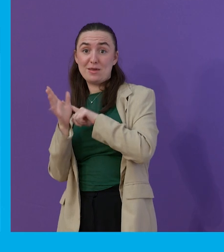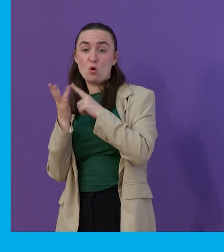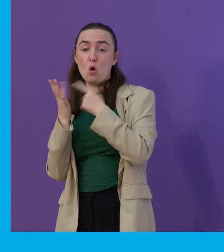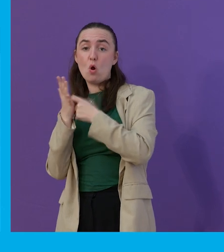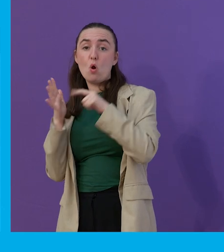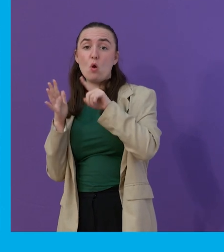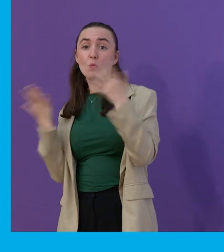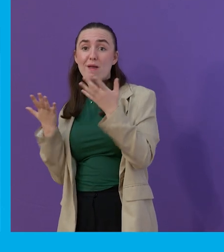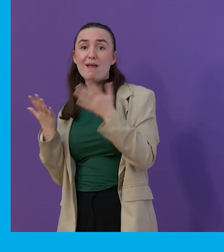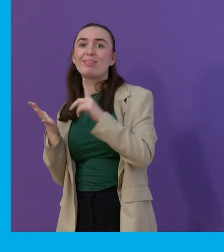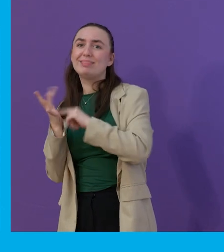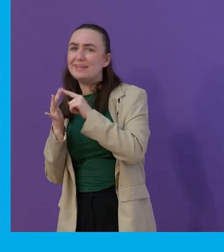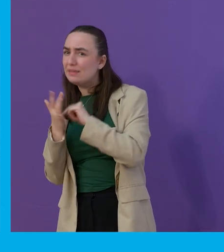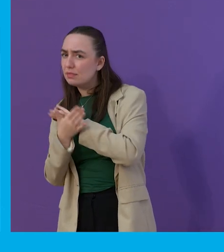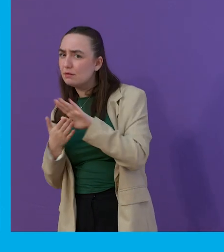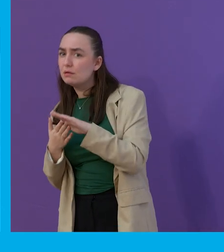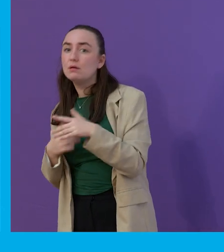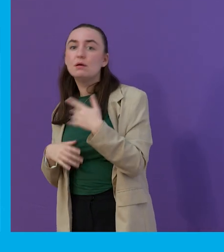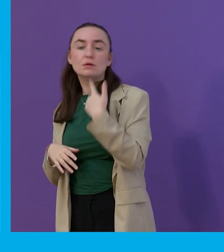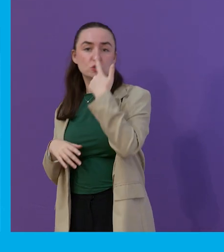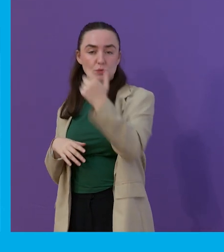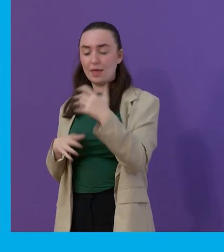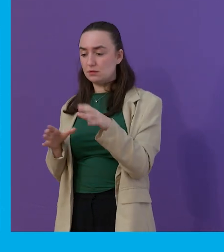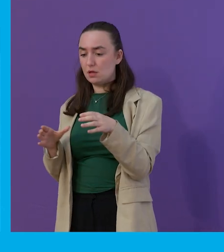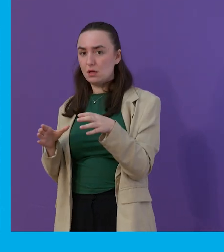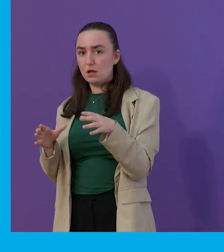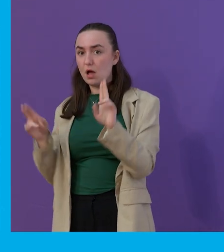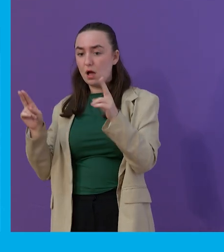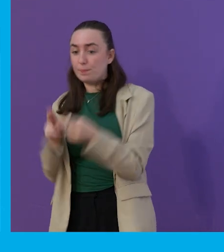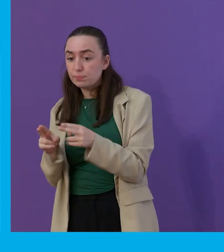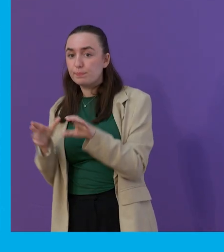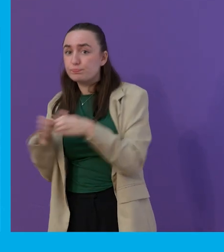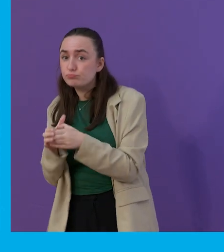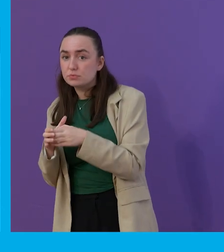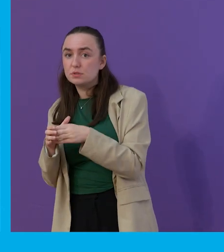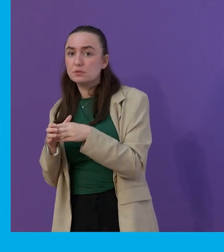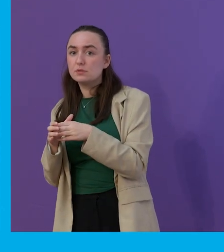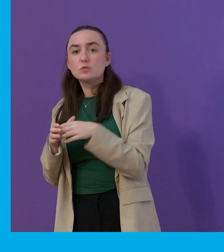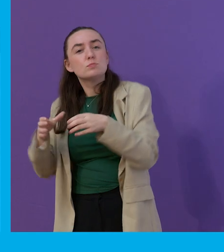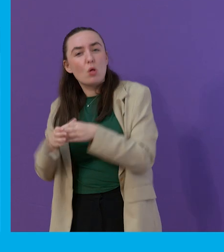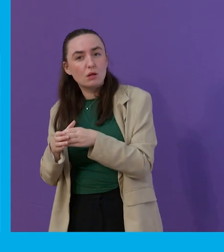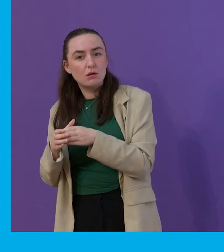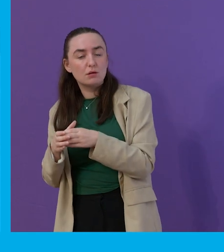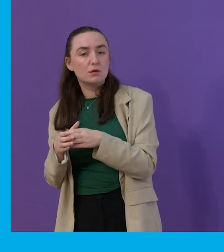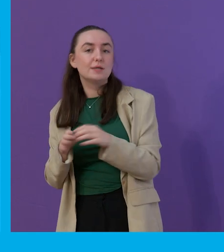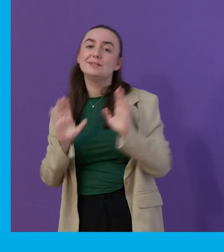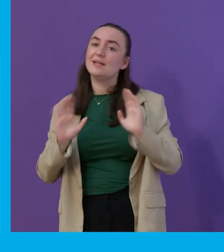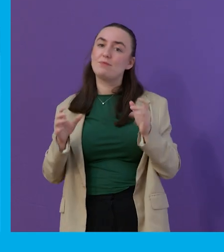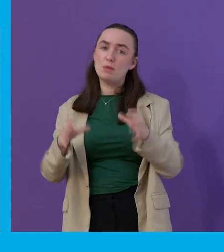There doesn't seem to be any talk about subsidiarity in terms of the democratic